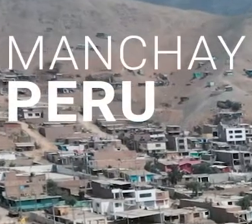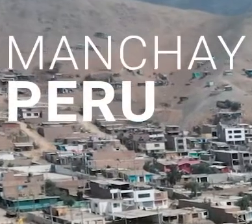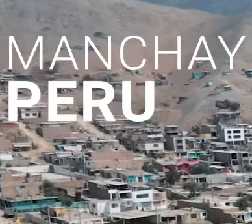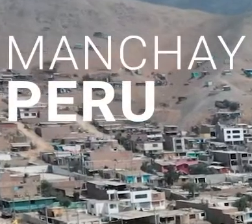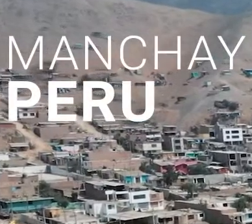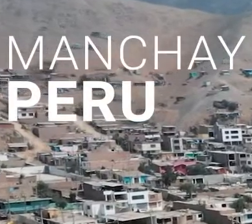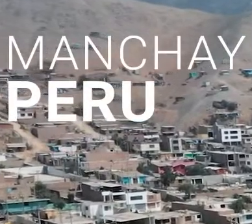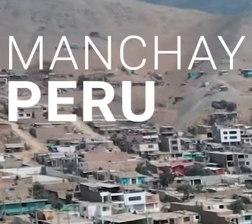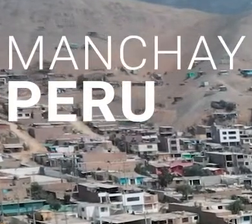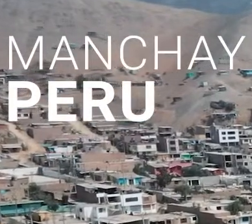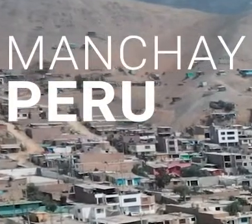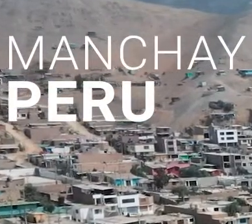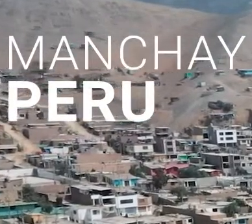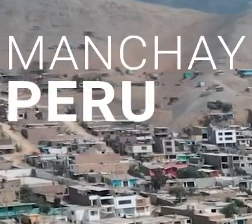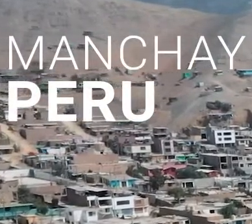Manchay, Peru.